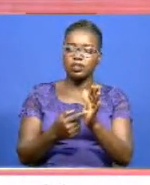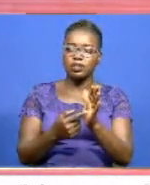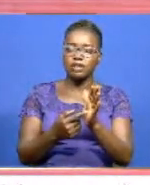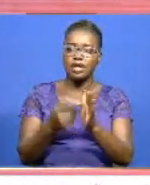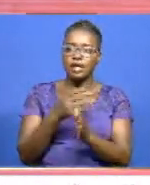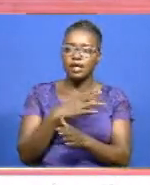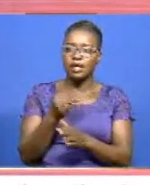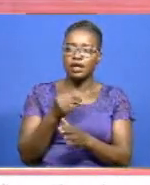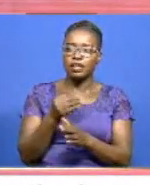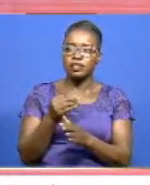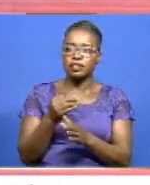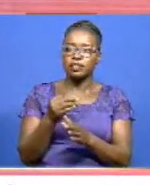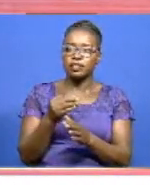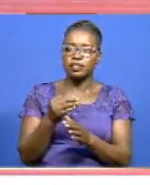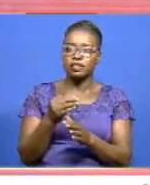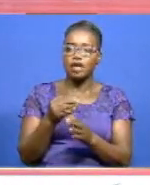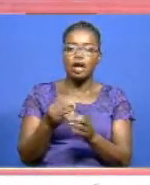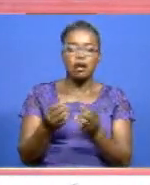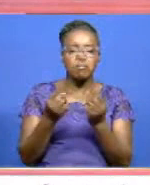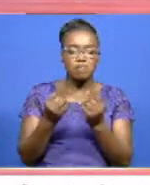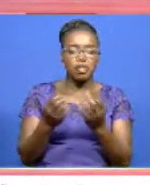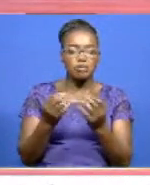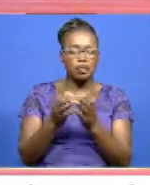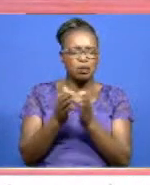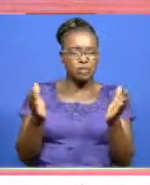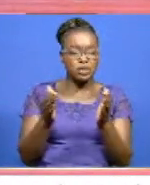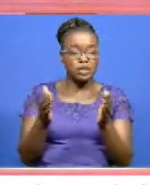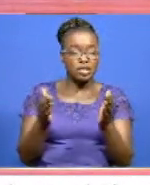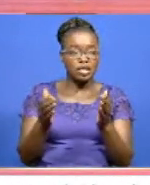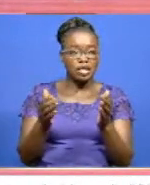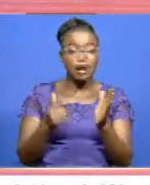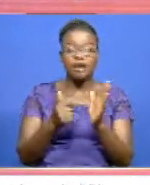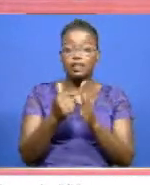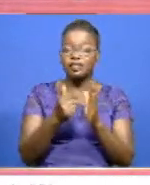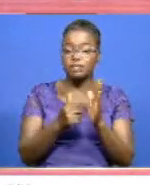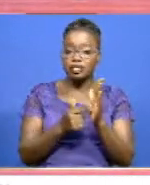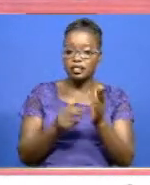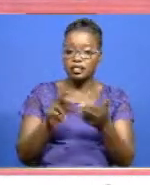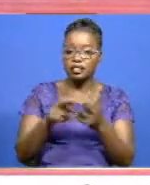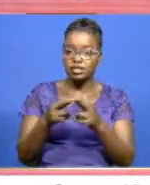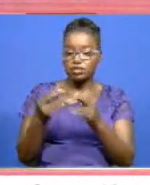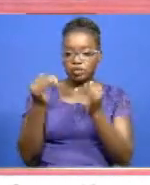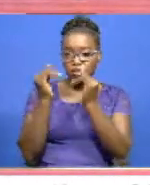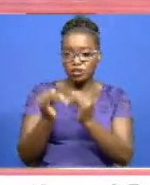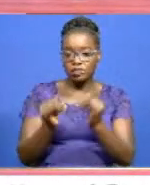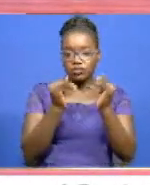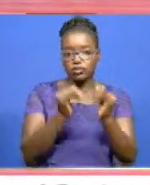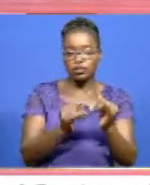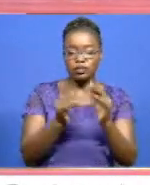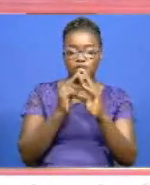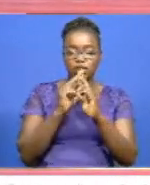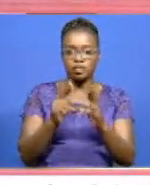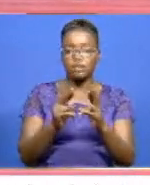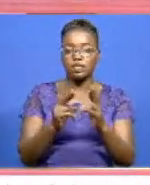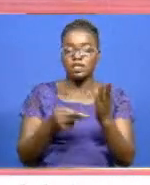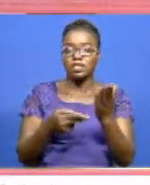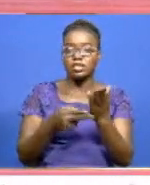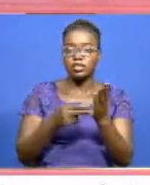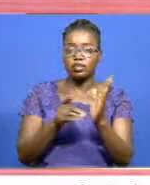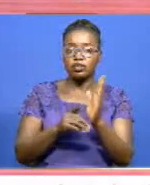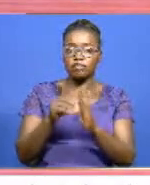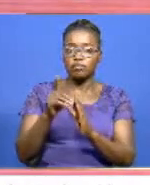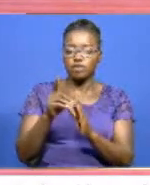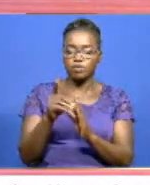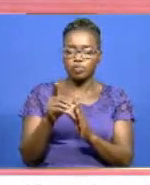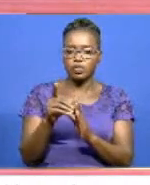and exponential amounts of data, most of which relates to individuals. As a result, the technological